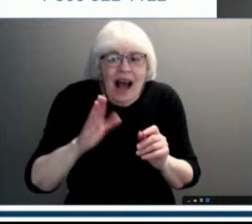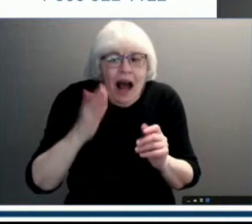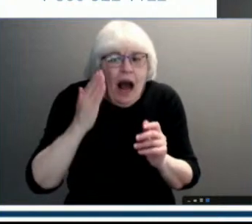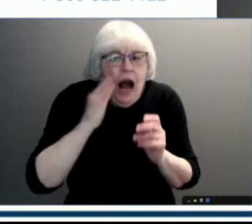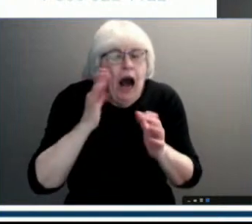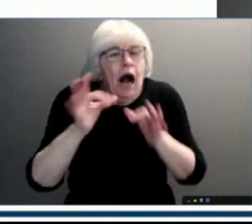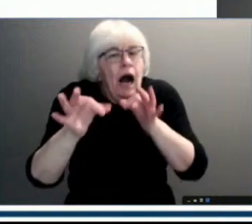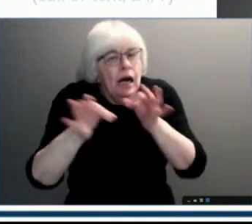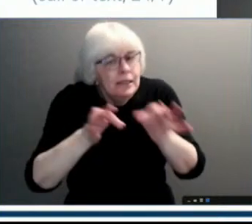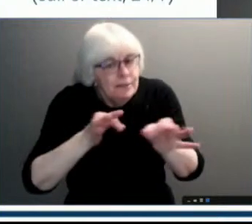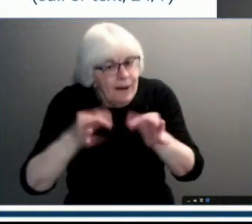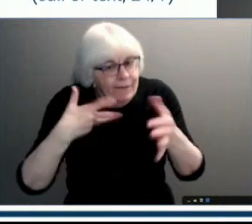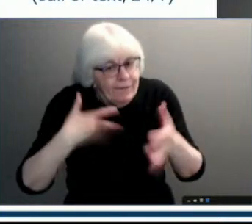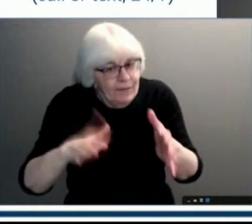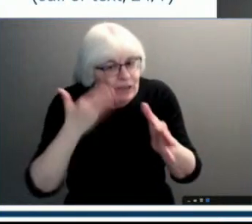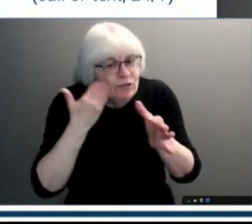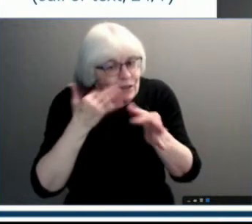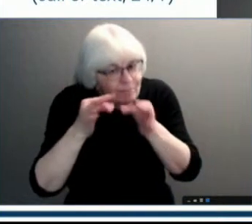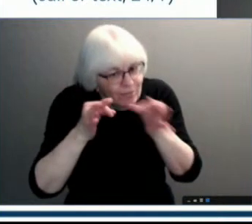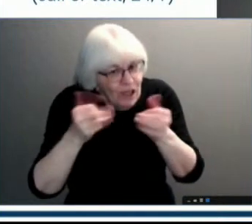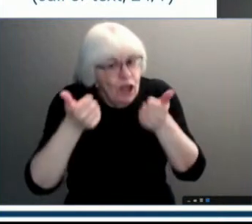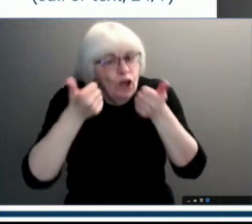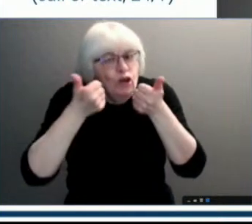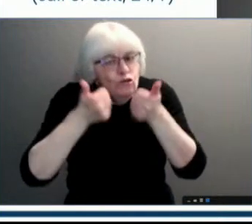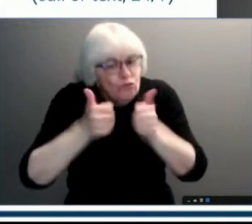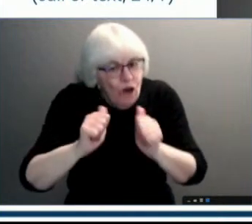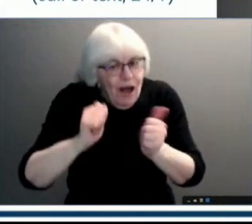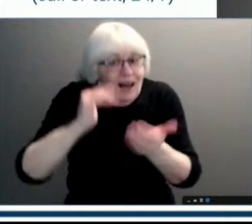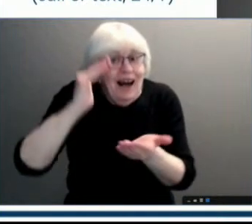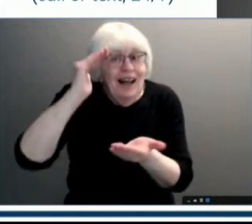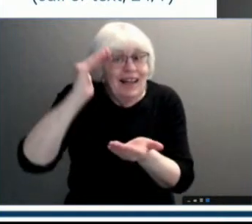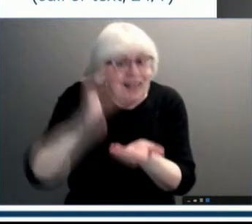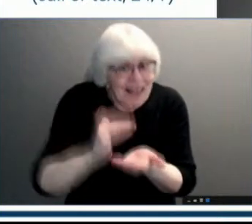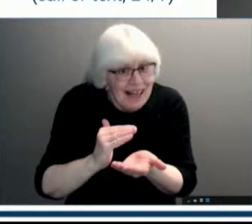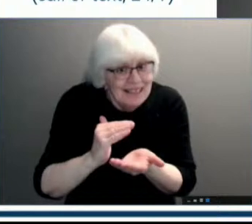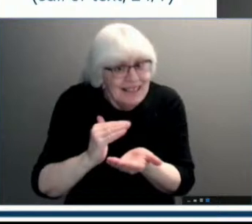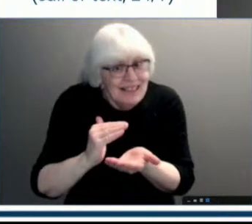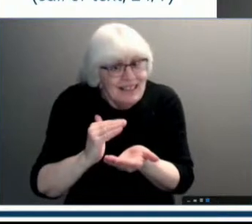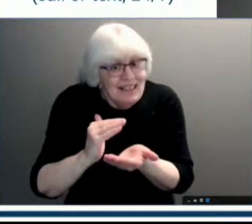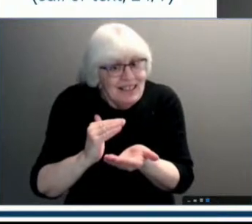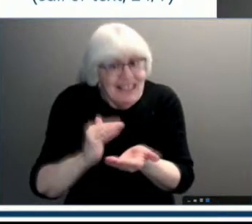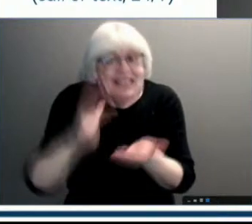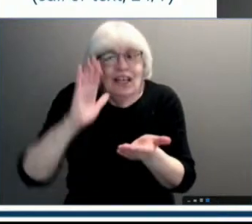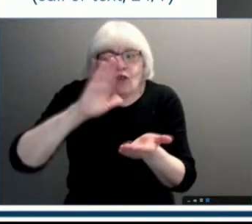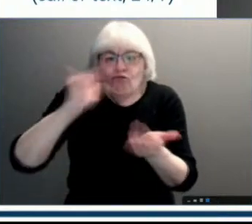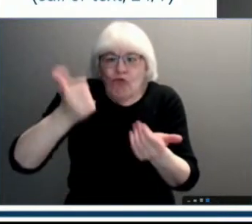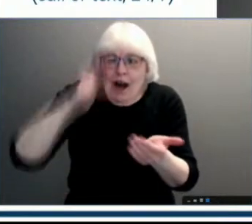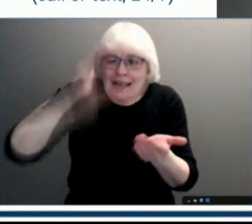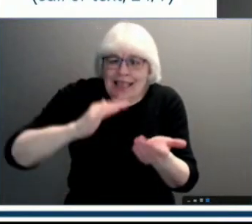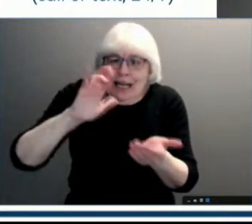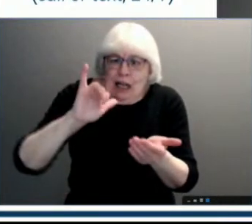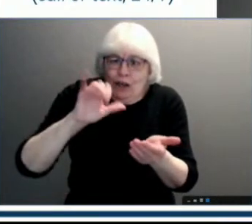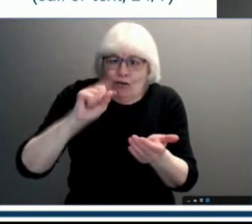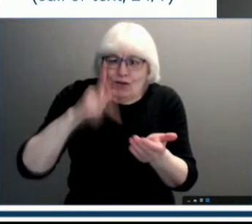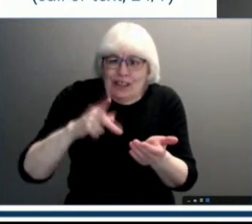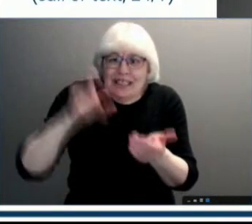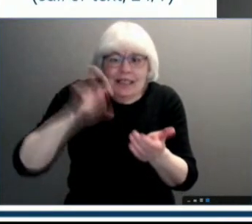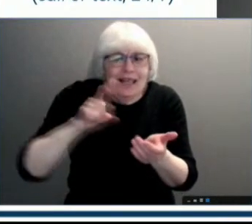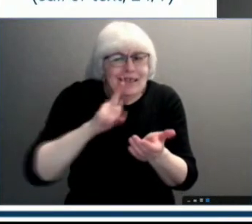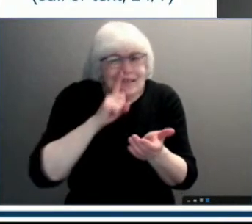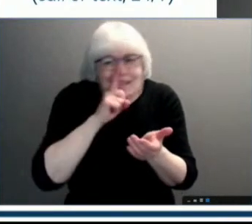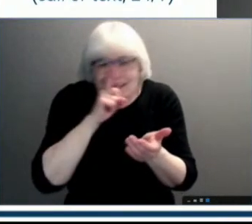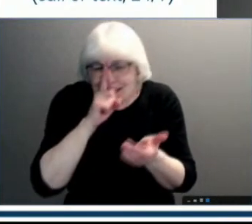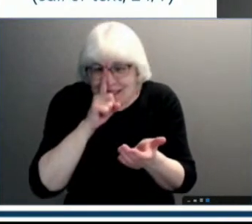of COVID and the risk of then spreading it to others, and not depend on a rapid test kits. And we certainly cannot afford people